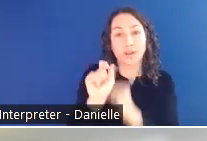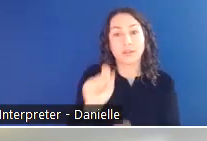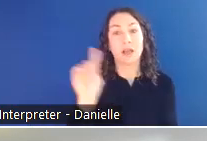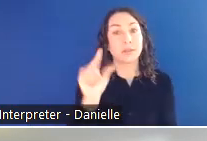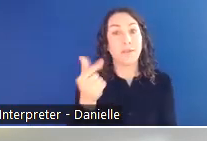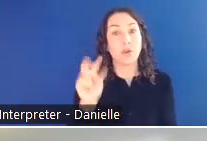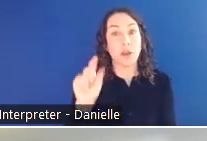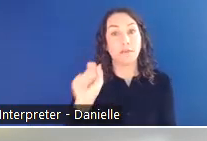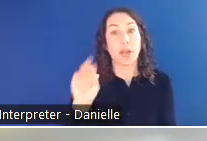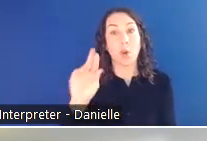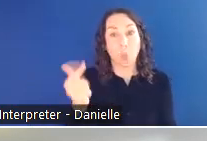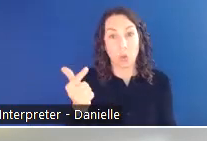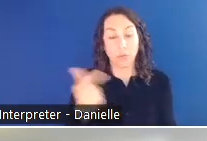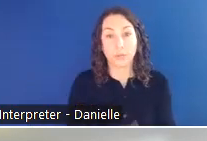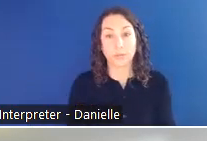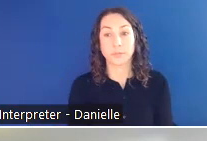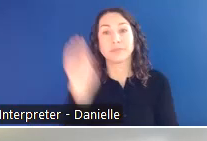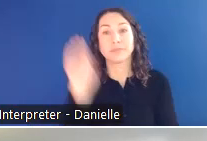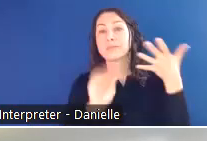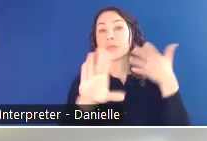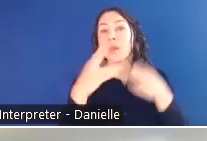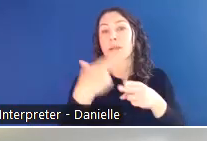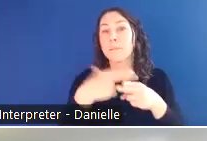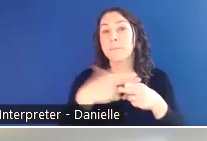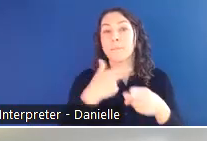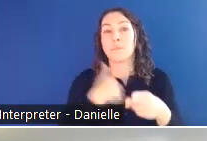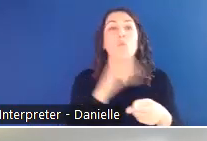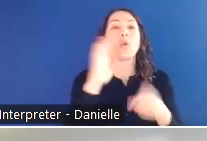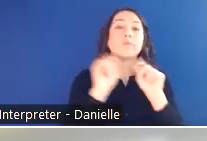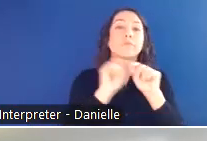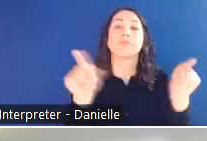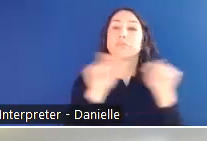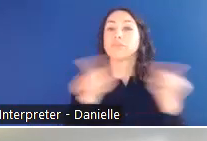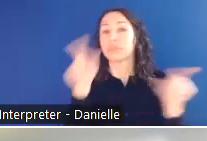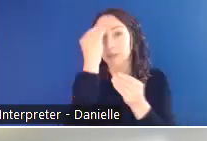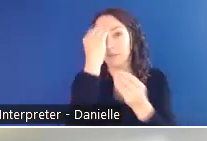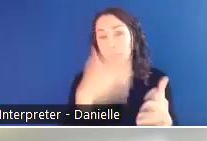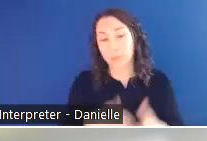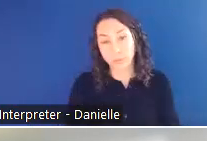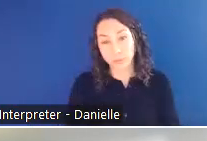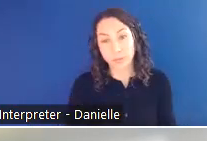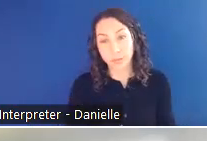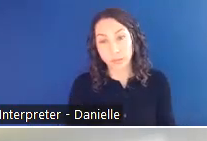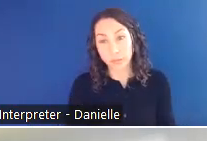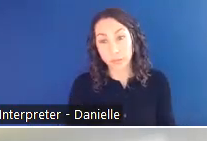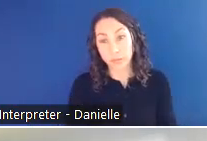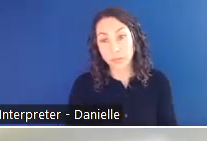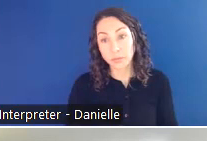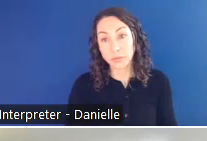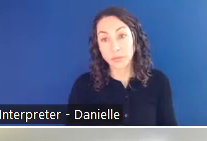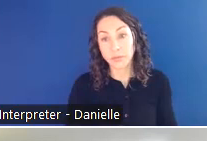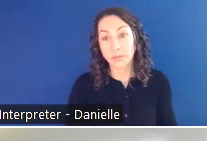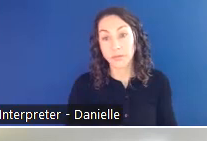ditomarketing@denvergov.org to ensure you're on our distribution list. And finally, sorry,